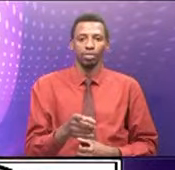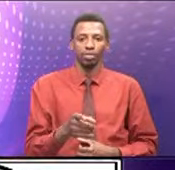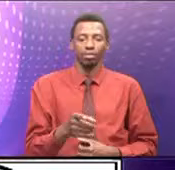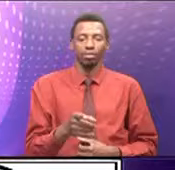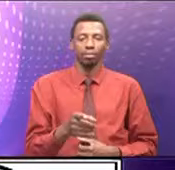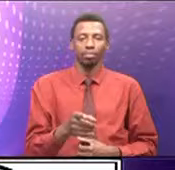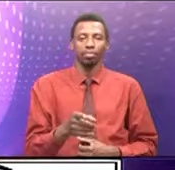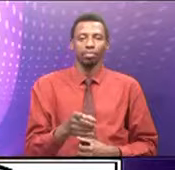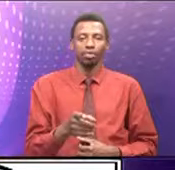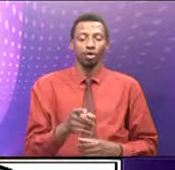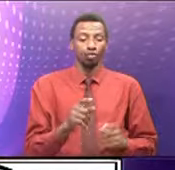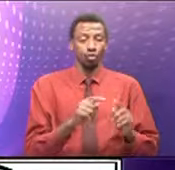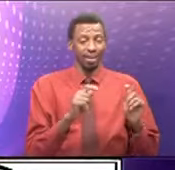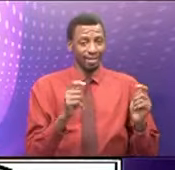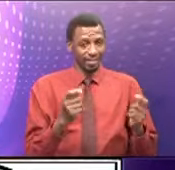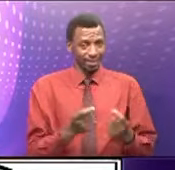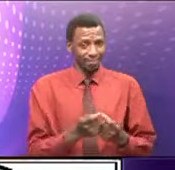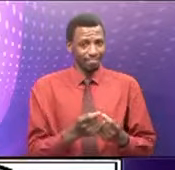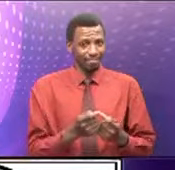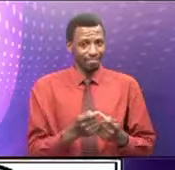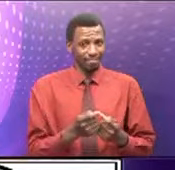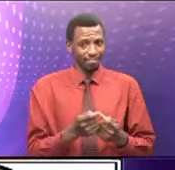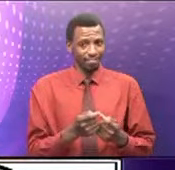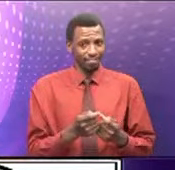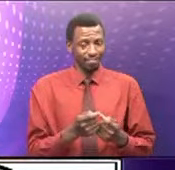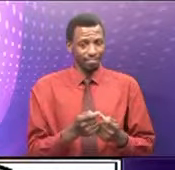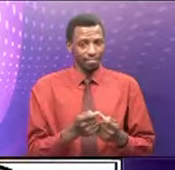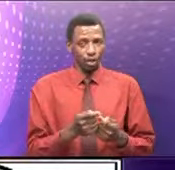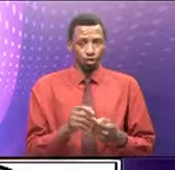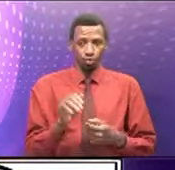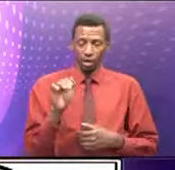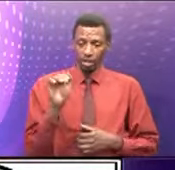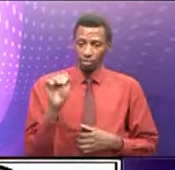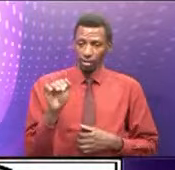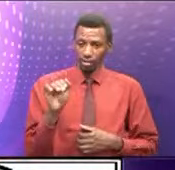to accede to our requests